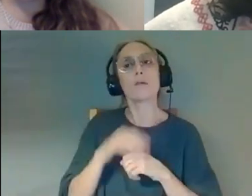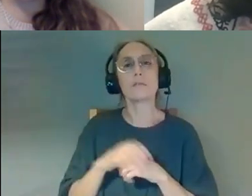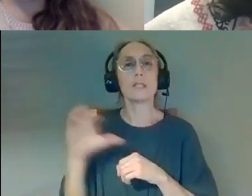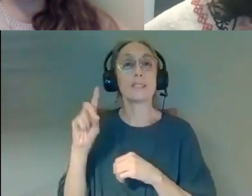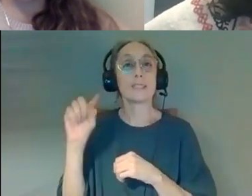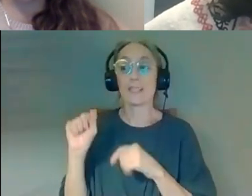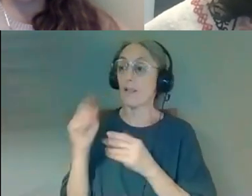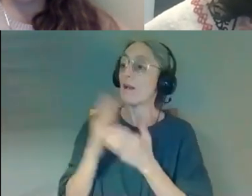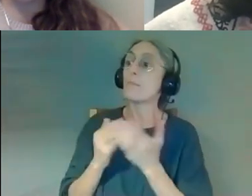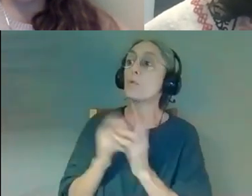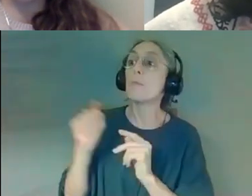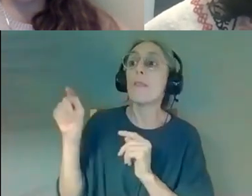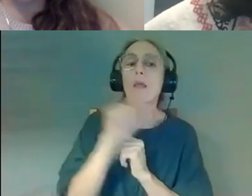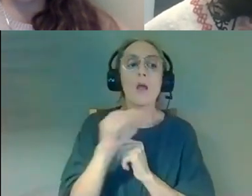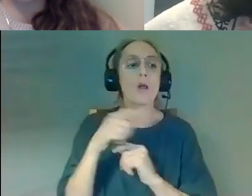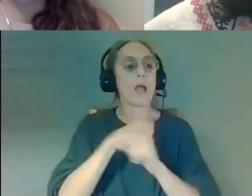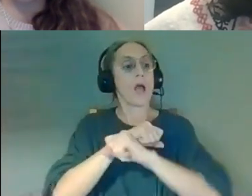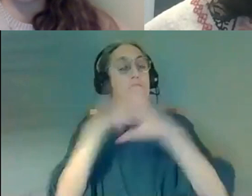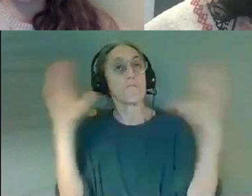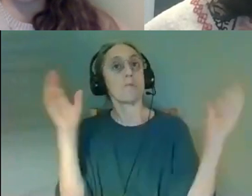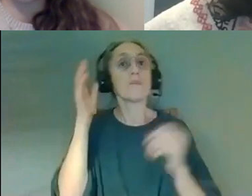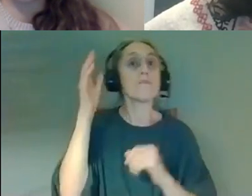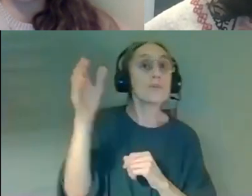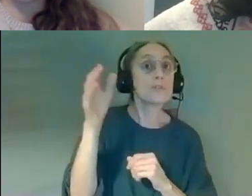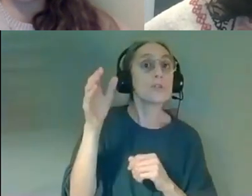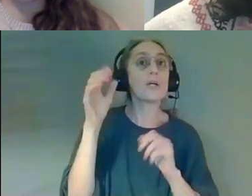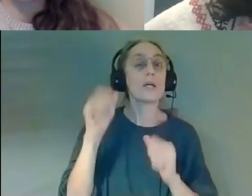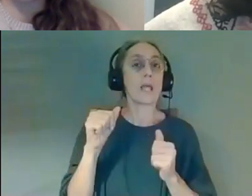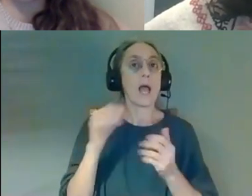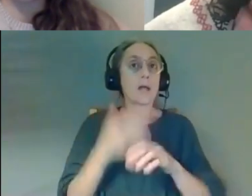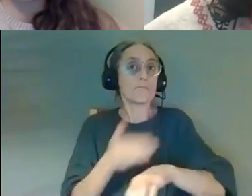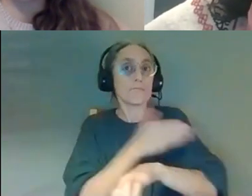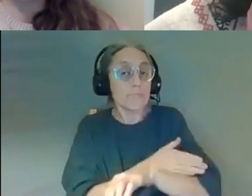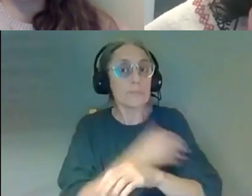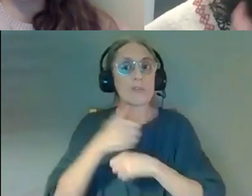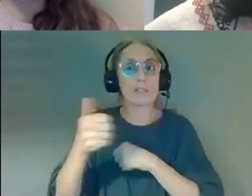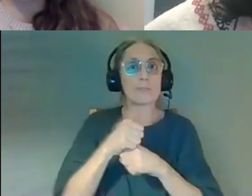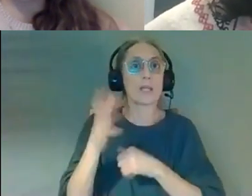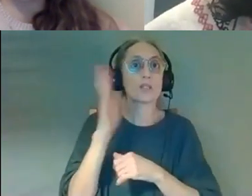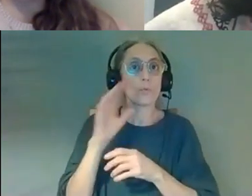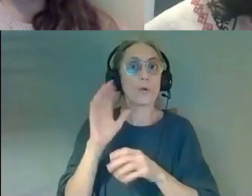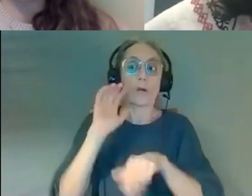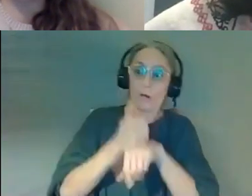future and see the importance of transportation. But admittedly, you know,